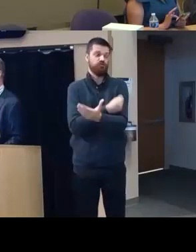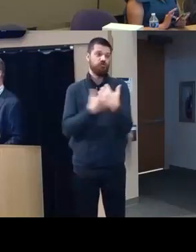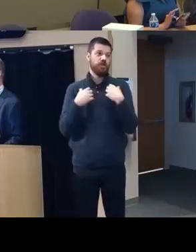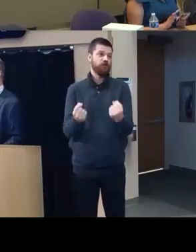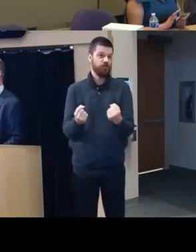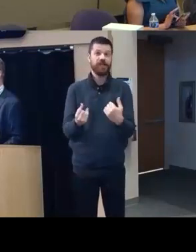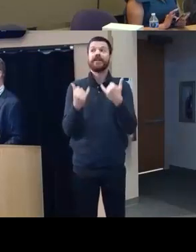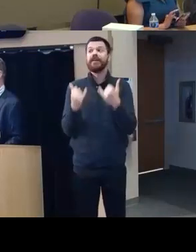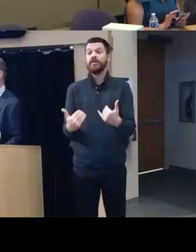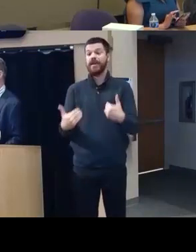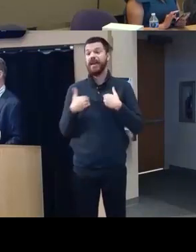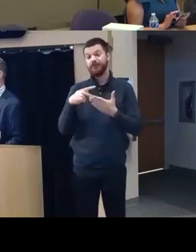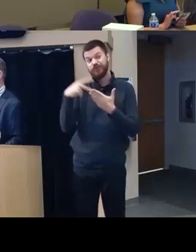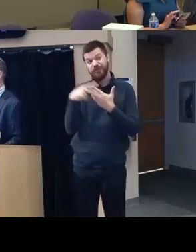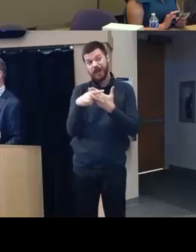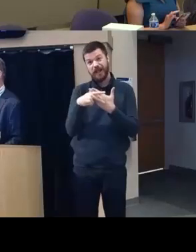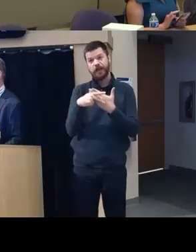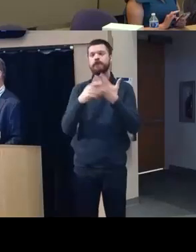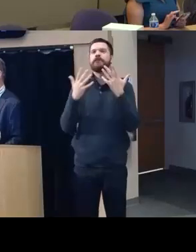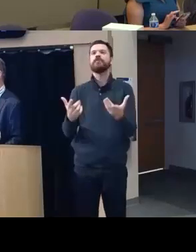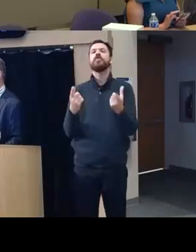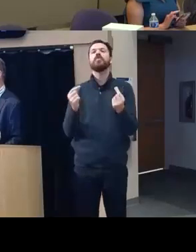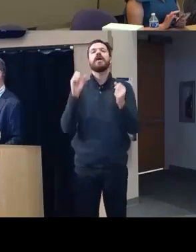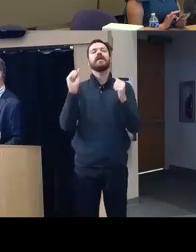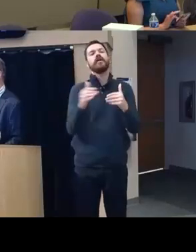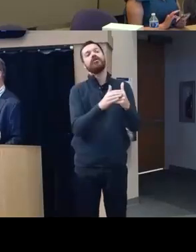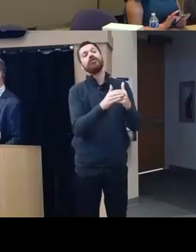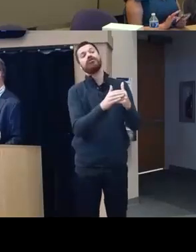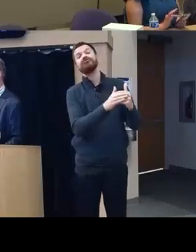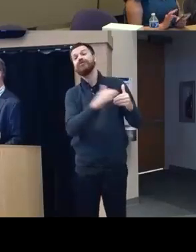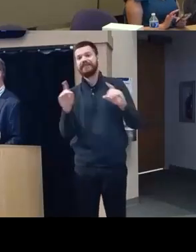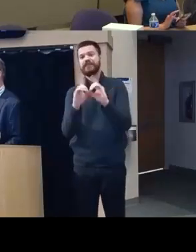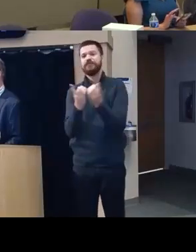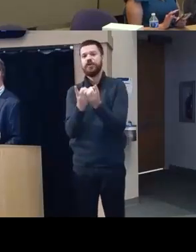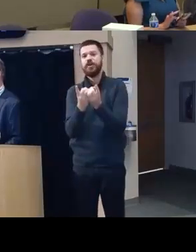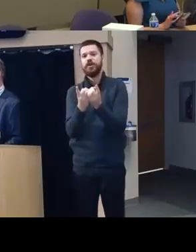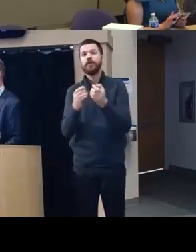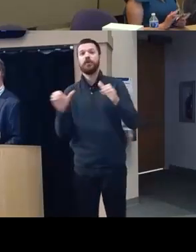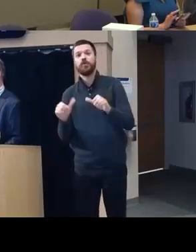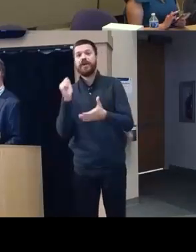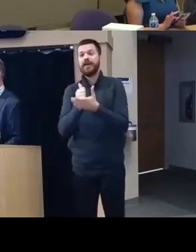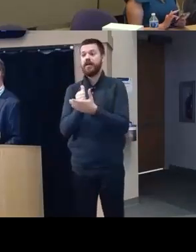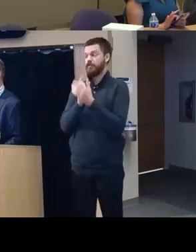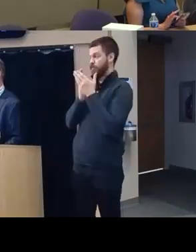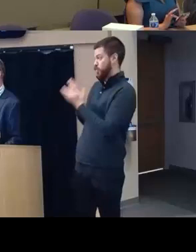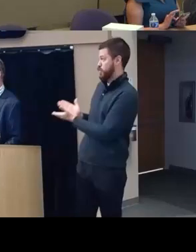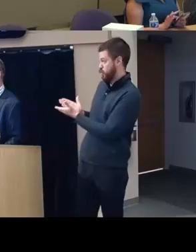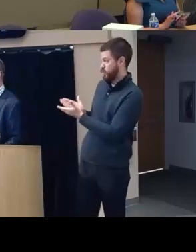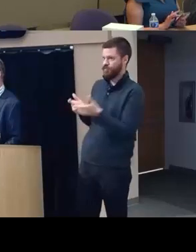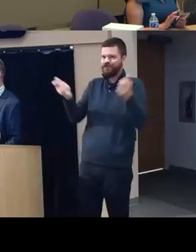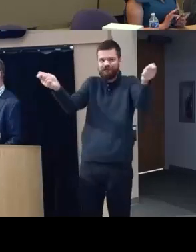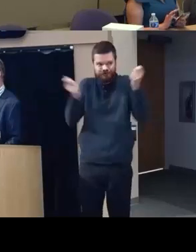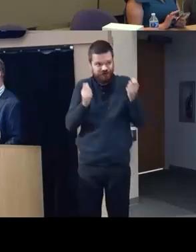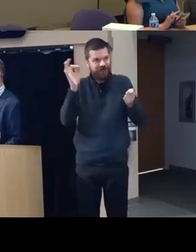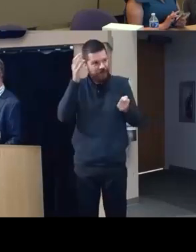And now that we have this program, what can the rest of the department do to help you attract